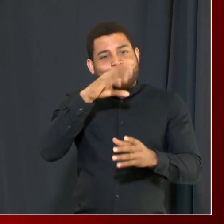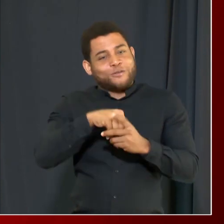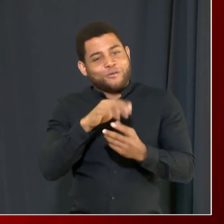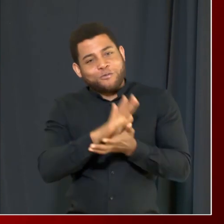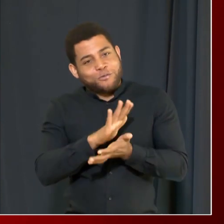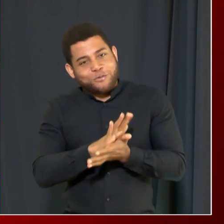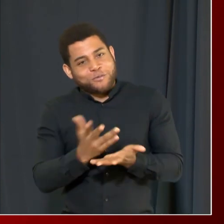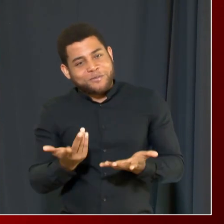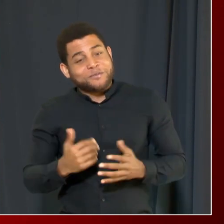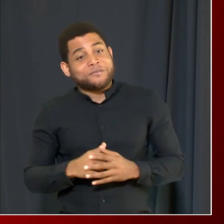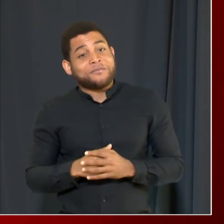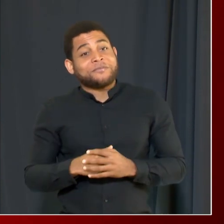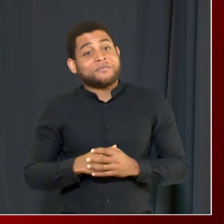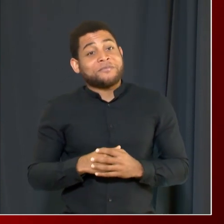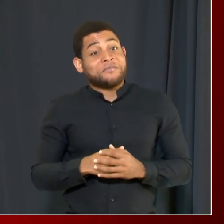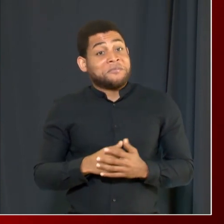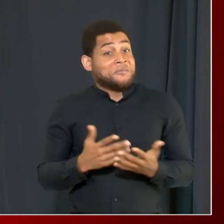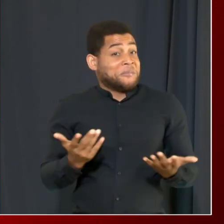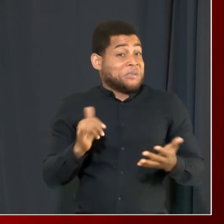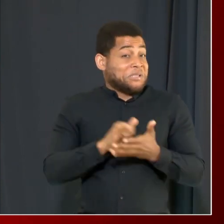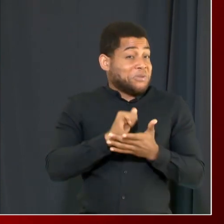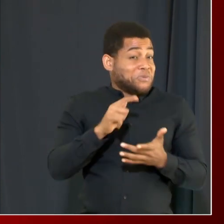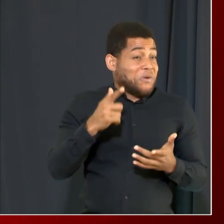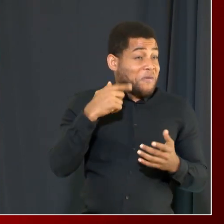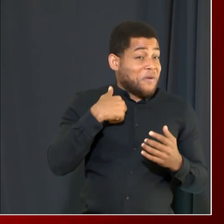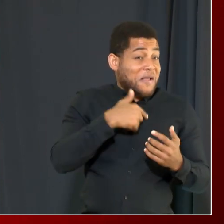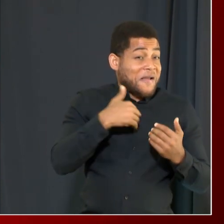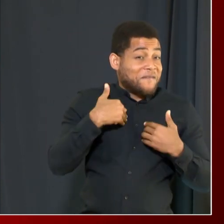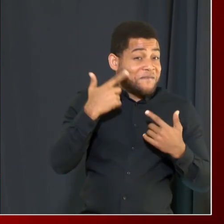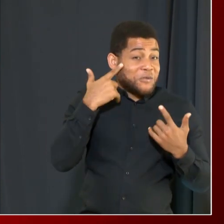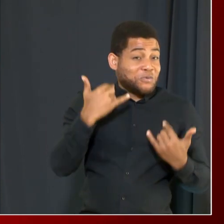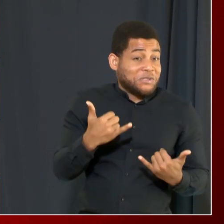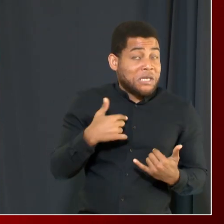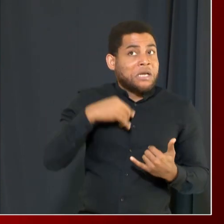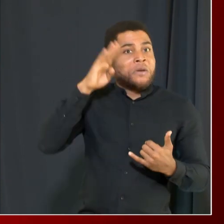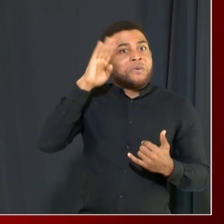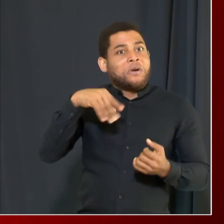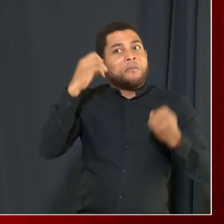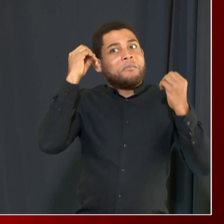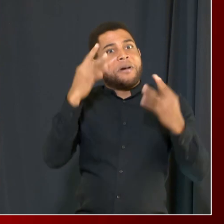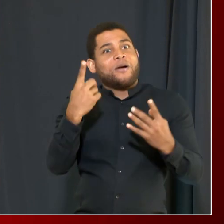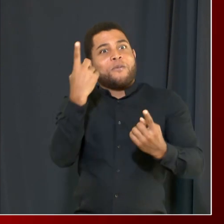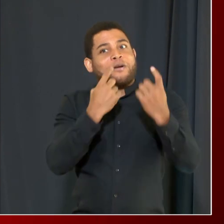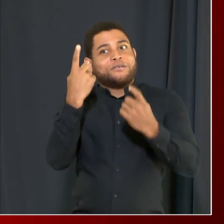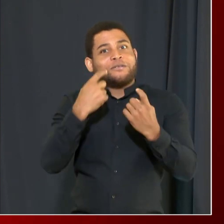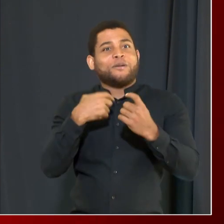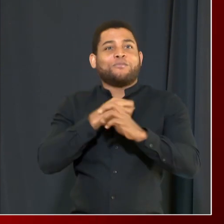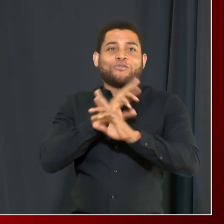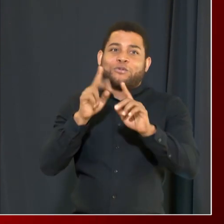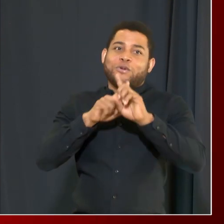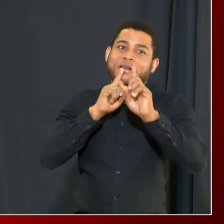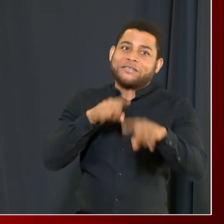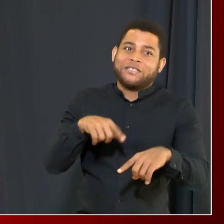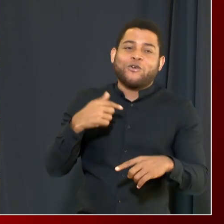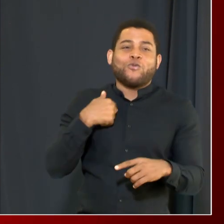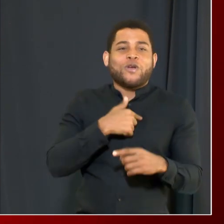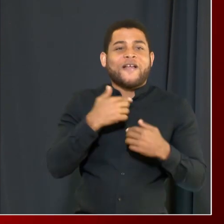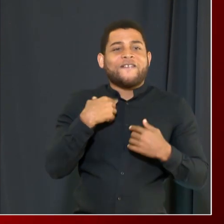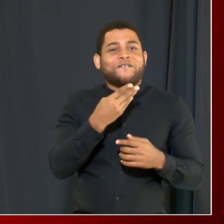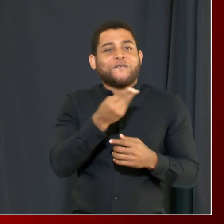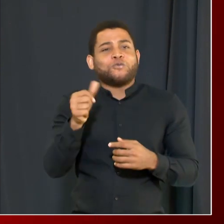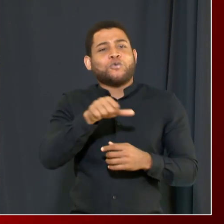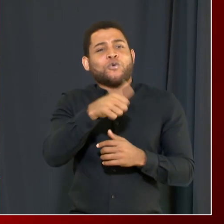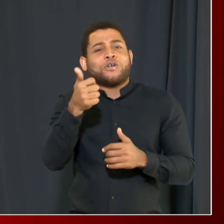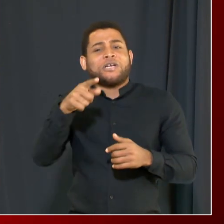So with that, that's all that we have for today. I know a lot of questions have already been asked. We can take another round.